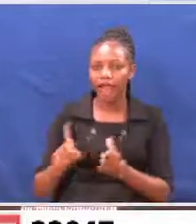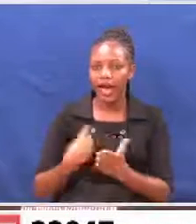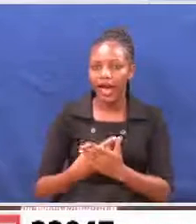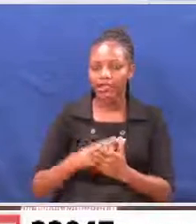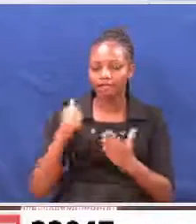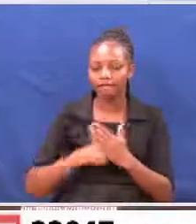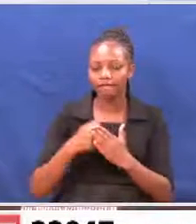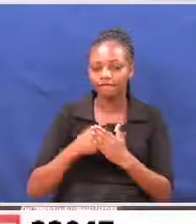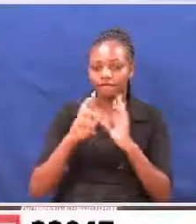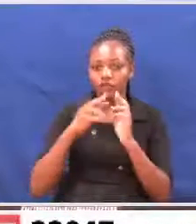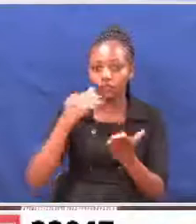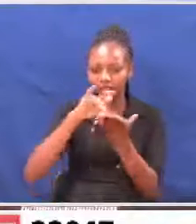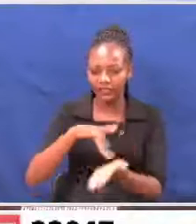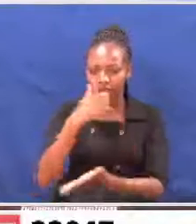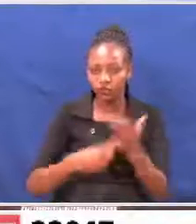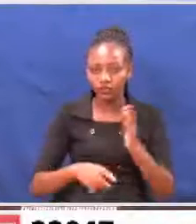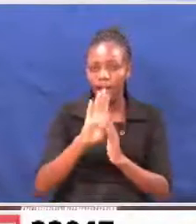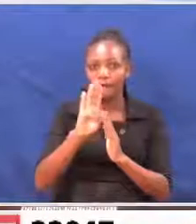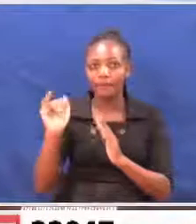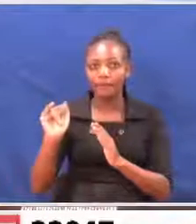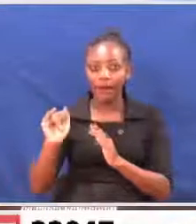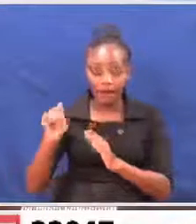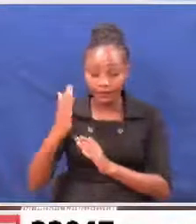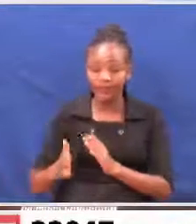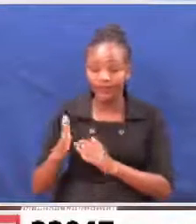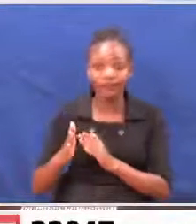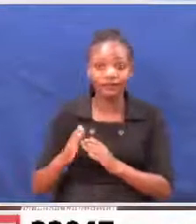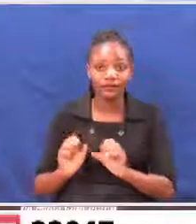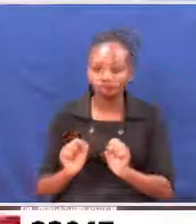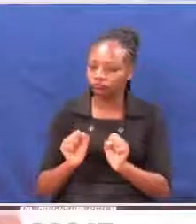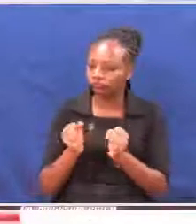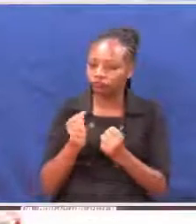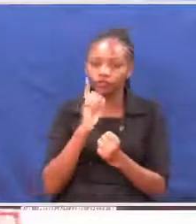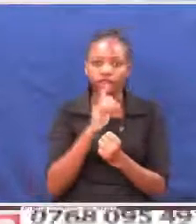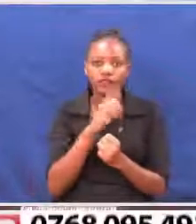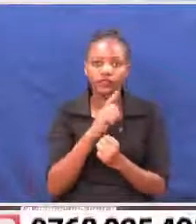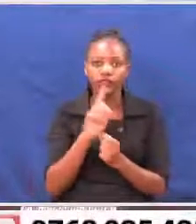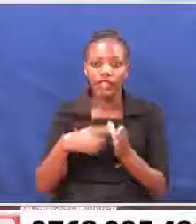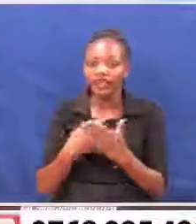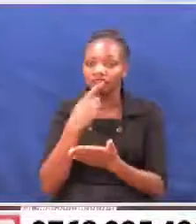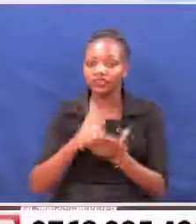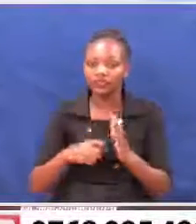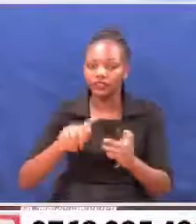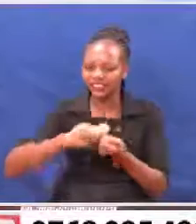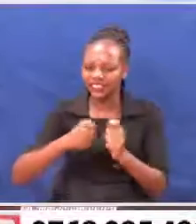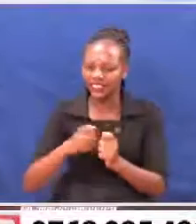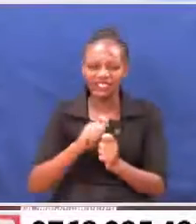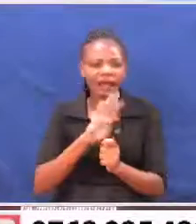of the report insist that the BBI train is on, dismissing any push for amendments to the